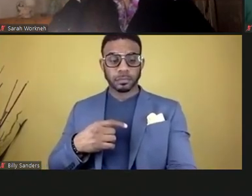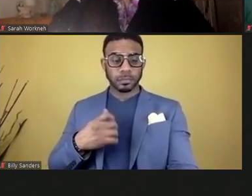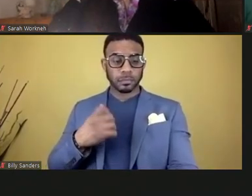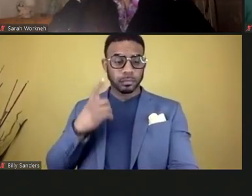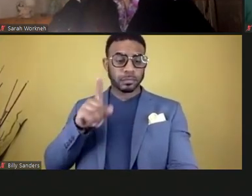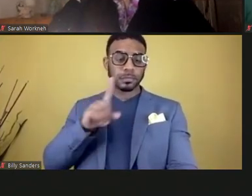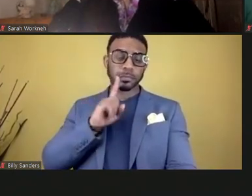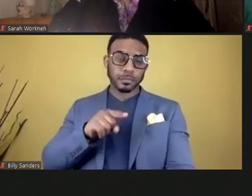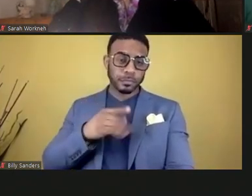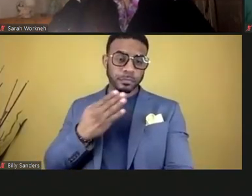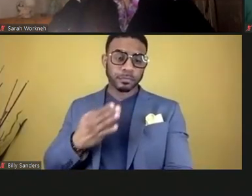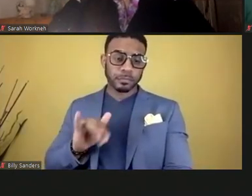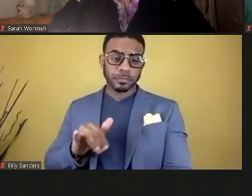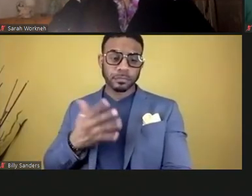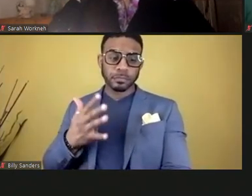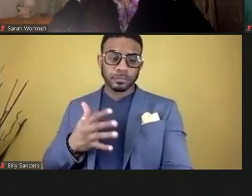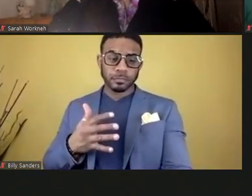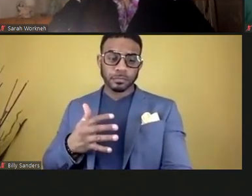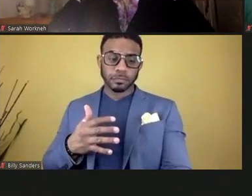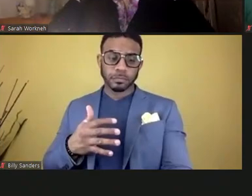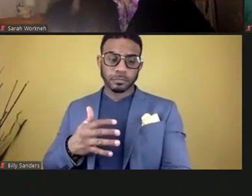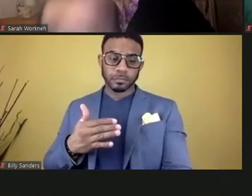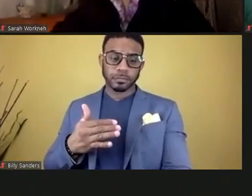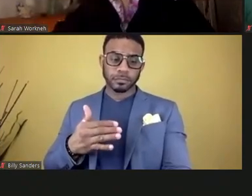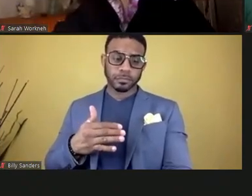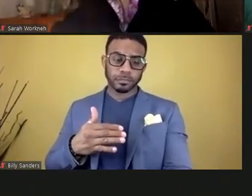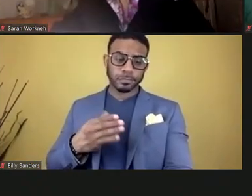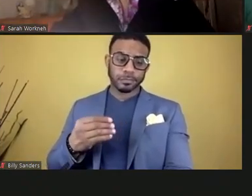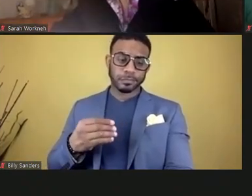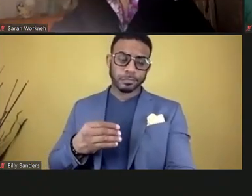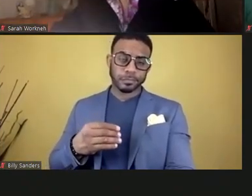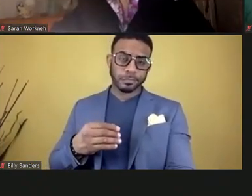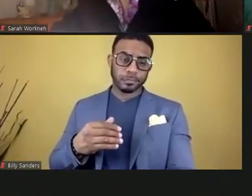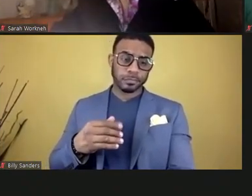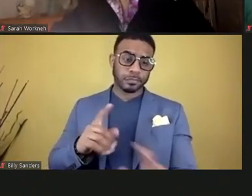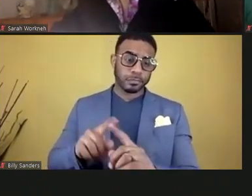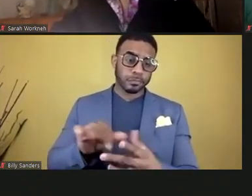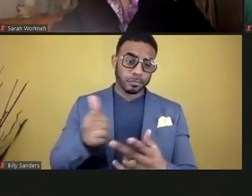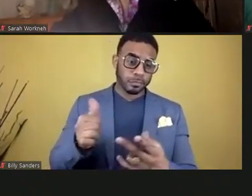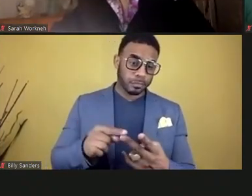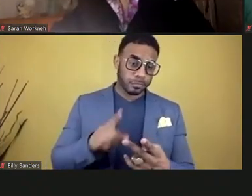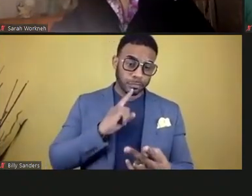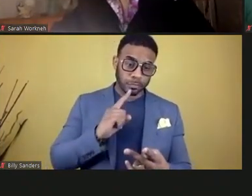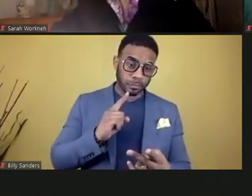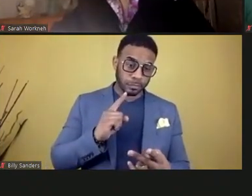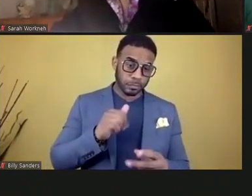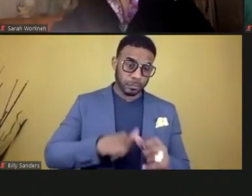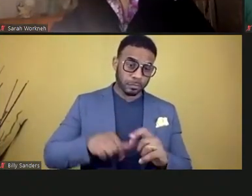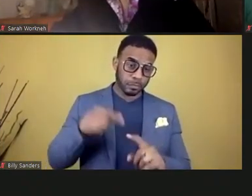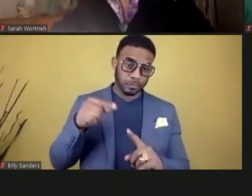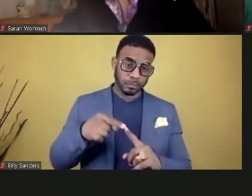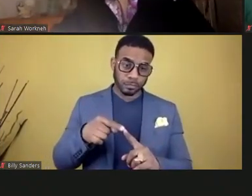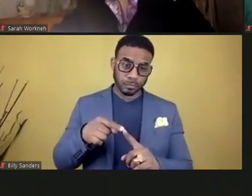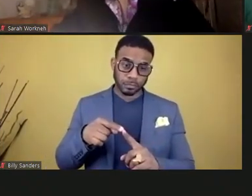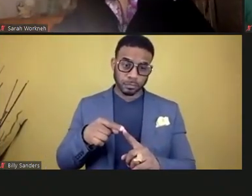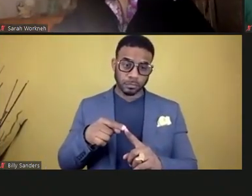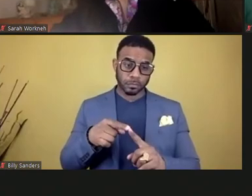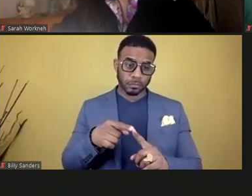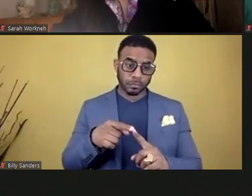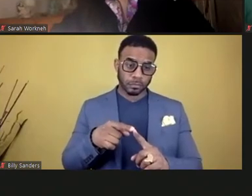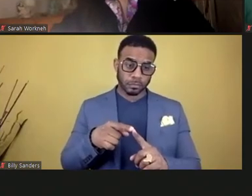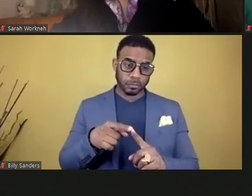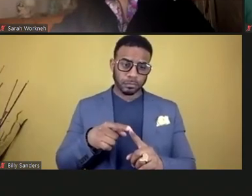you've answered some of that already in some way. But the other is around